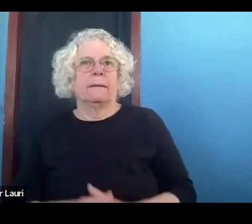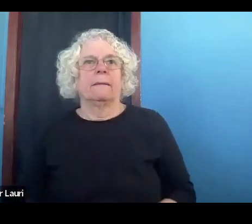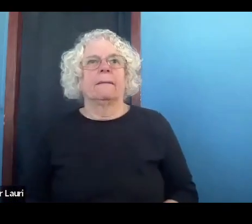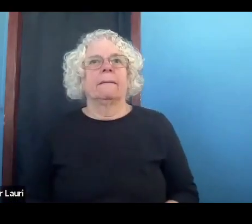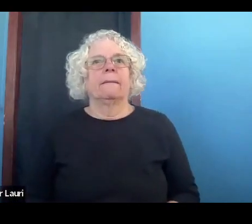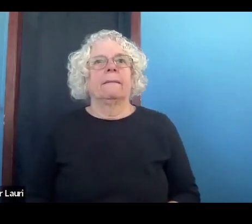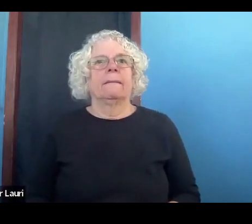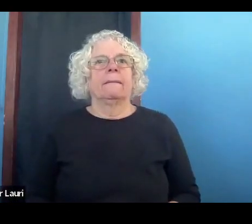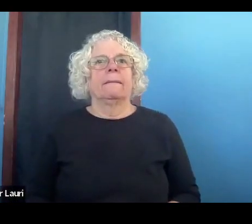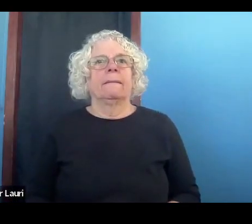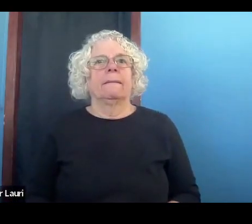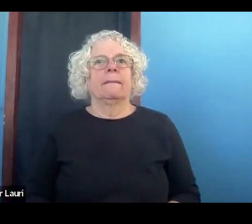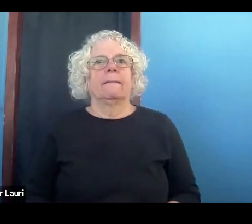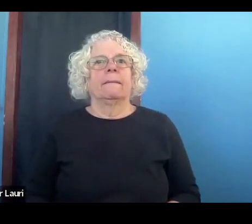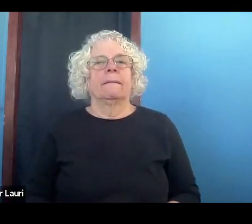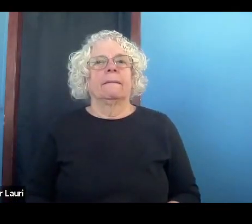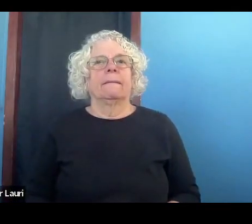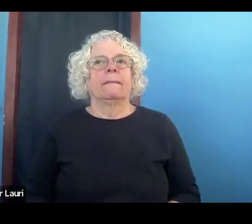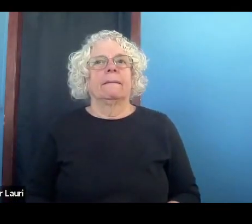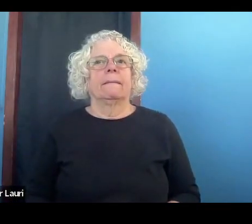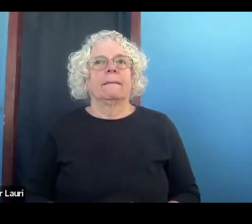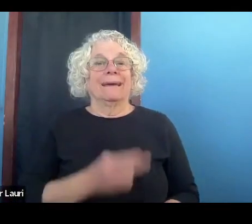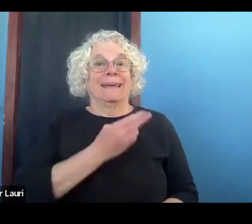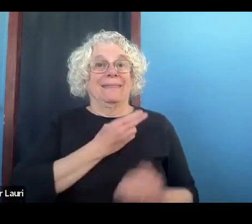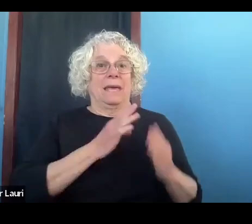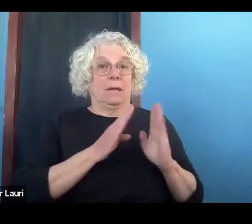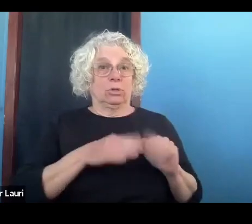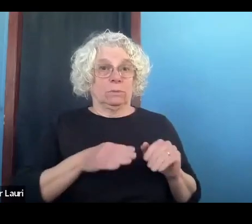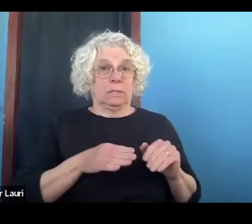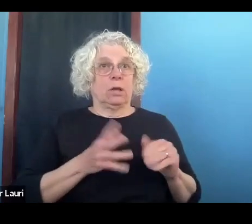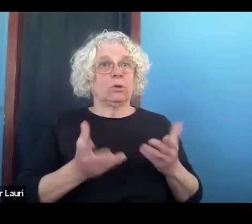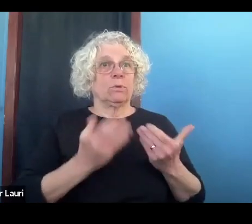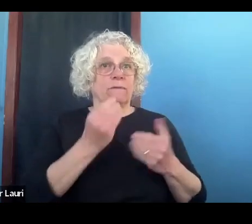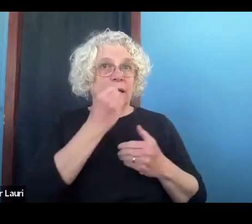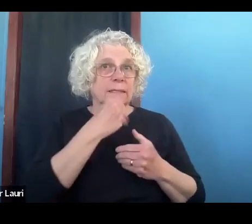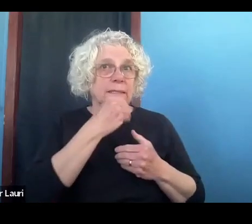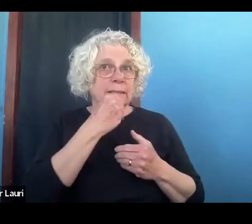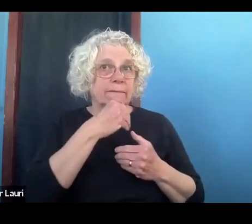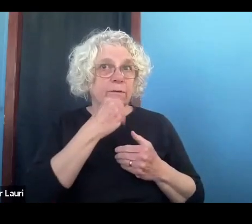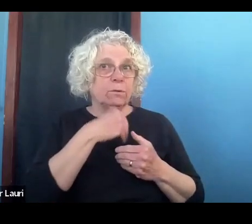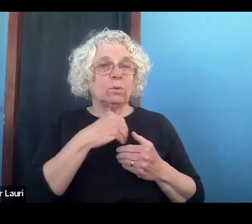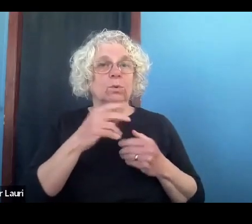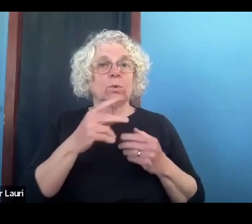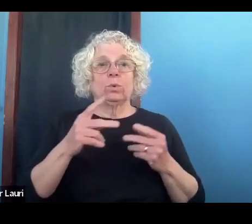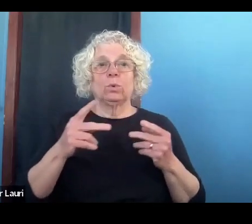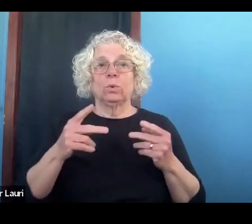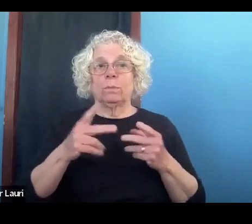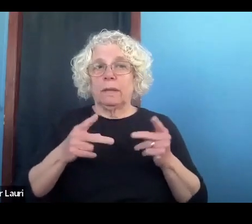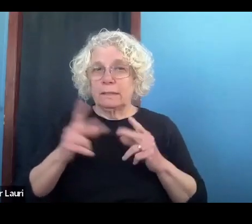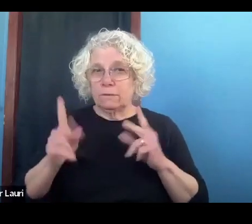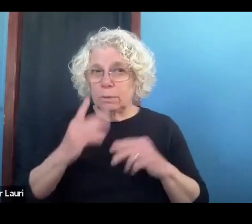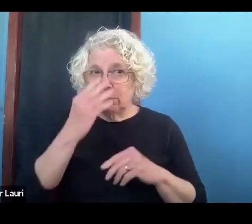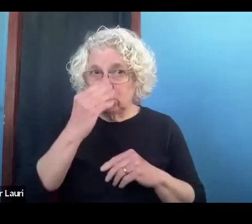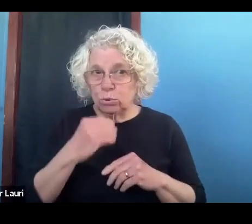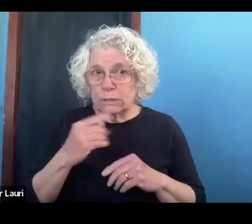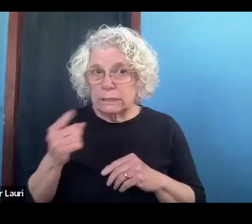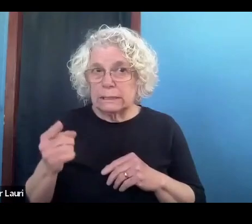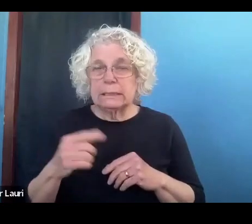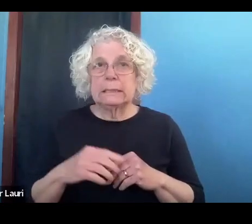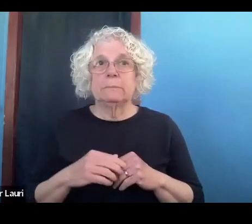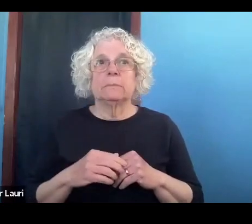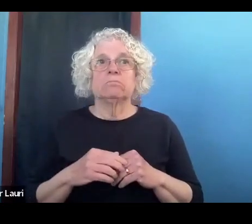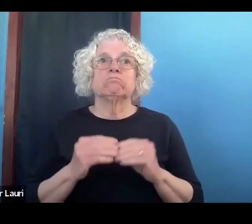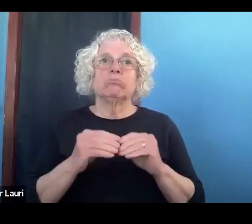So again, they typically have help with food and sleeping accommodations for families. It's more of a calm